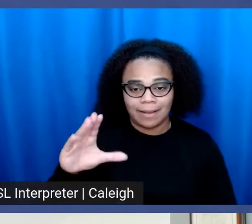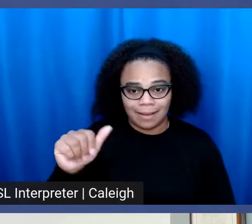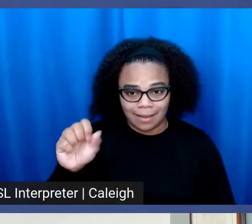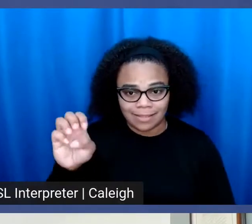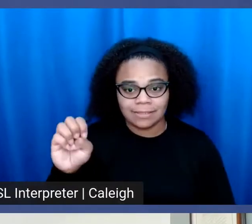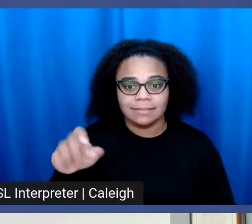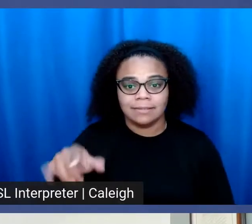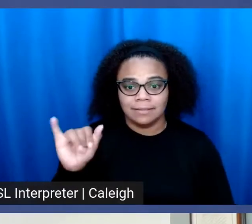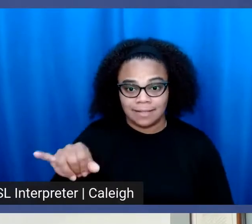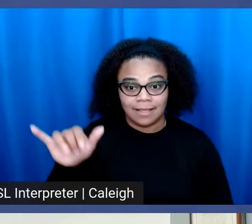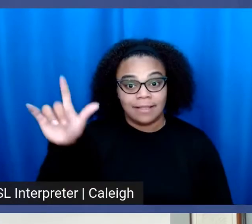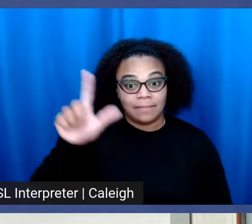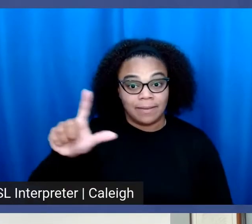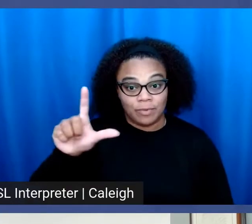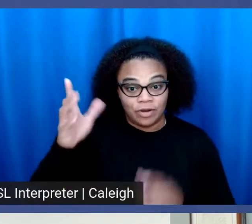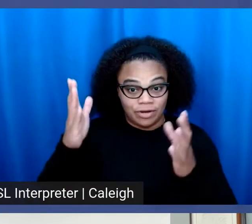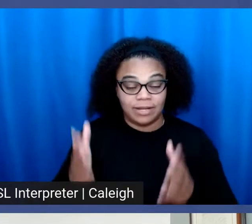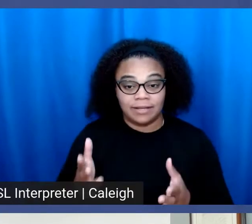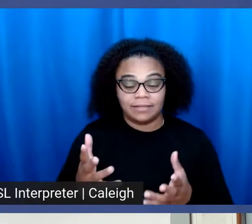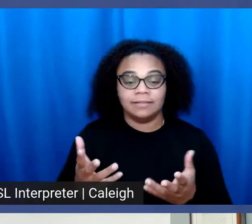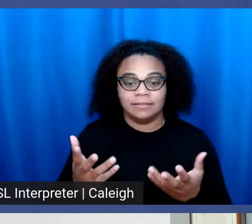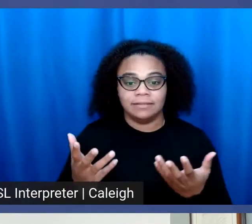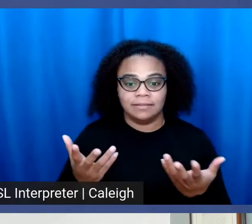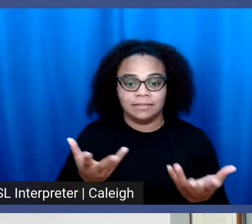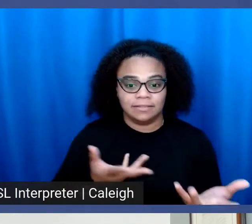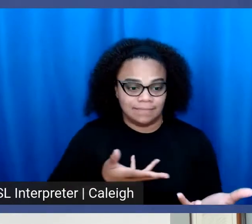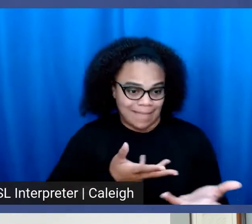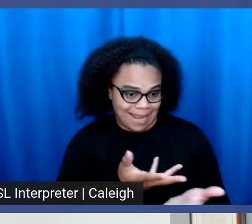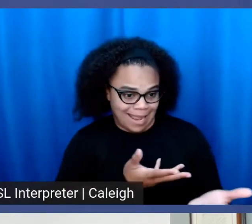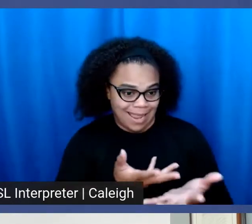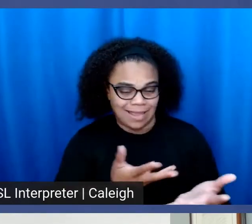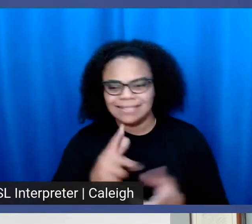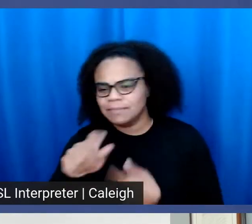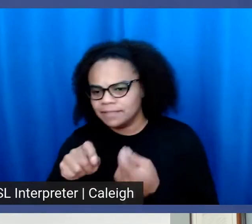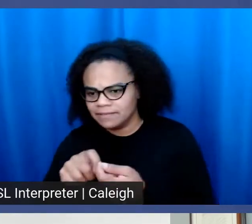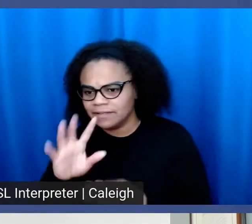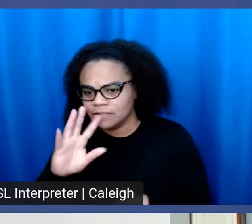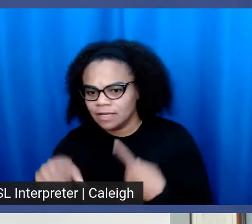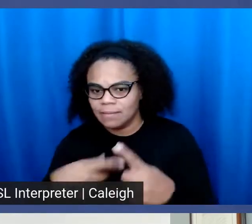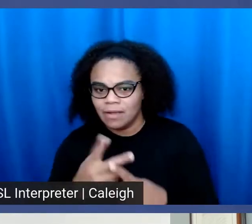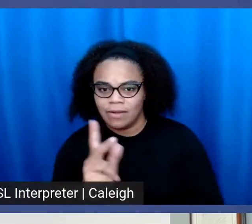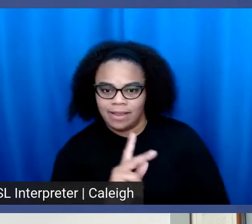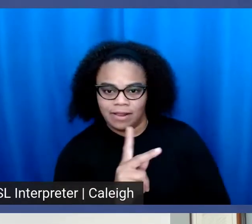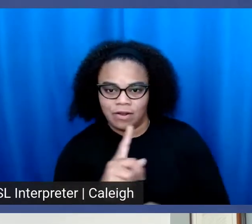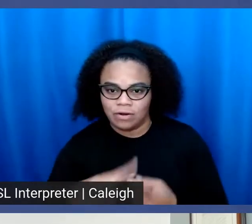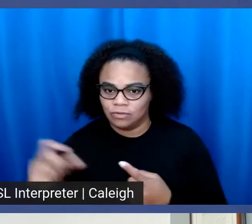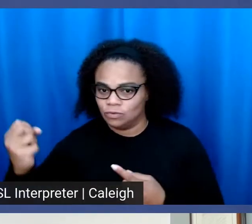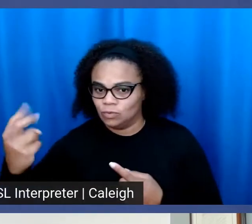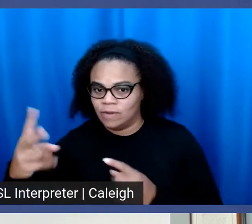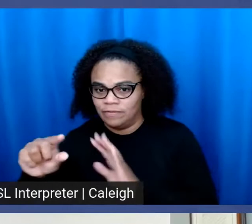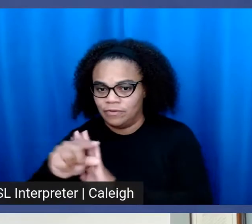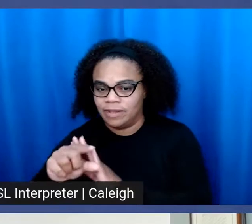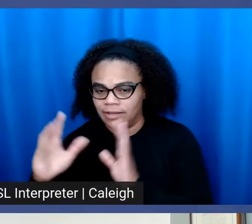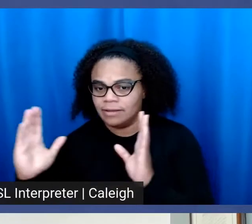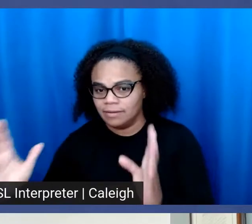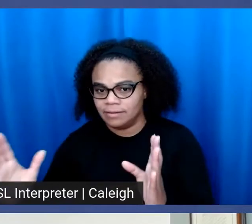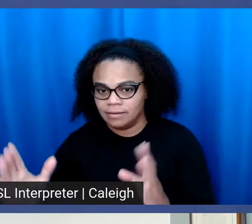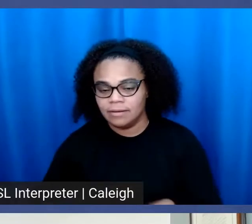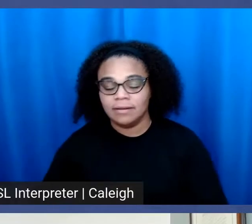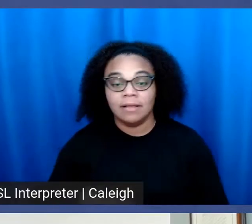the librarian is engaged, and we're thinking particularly about the K-12 context here, where the librarian engaged